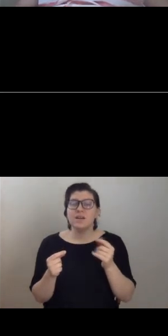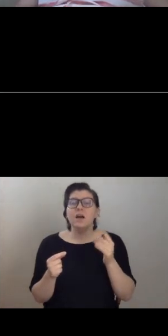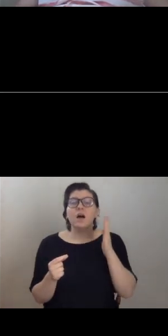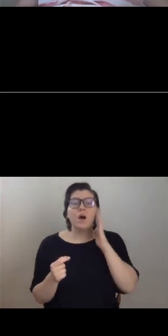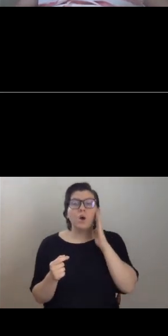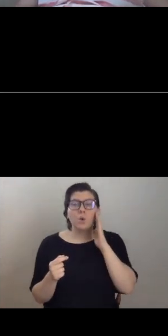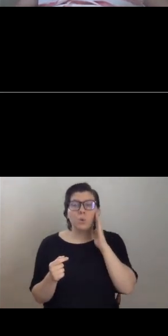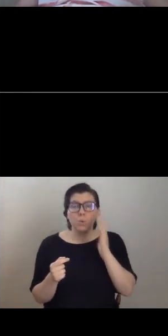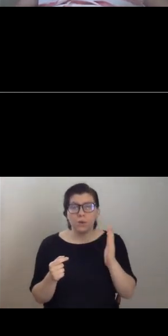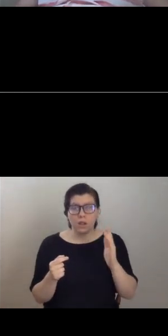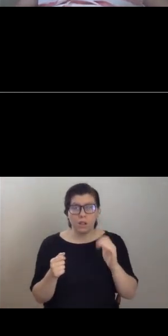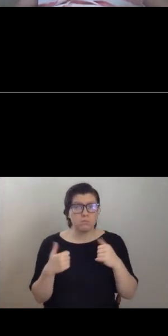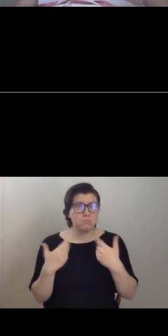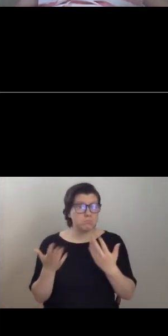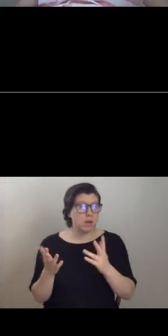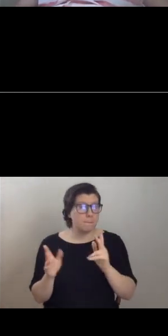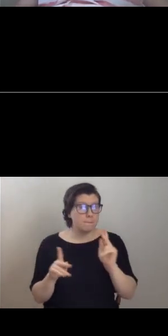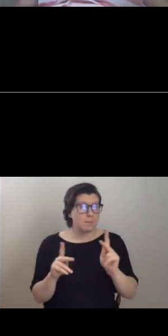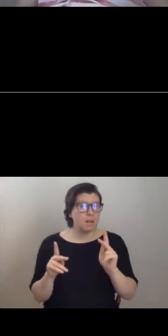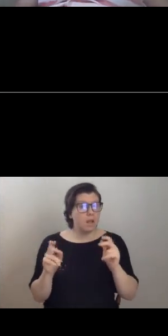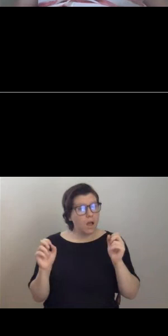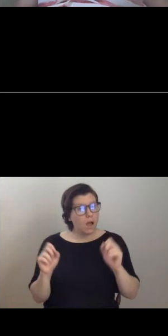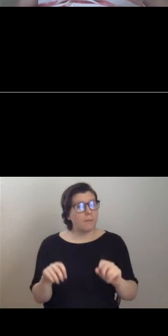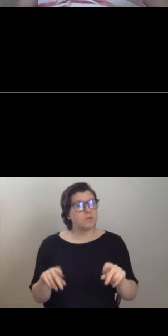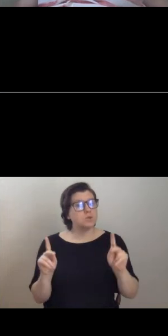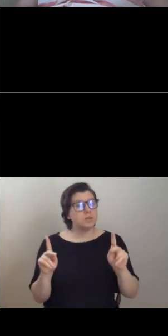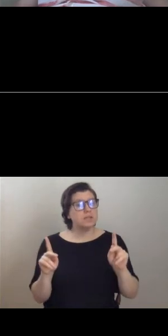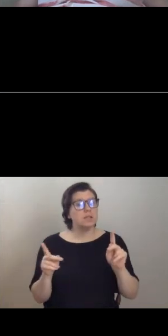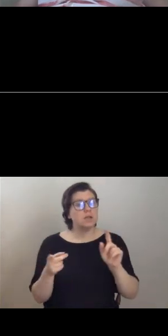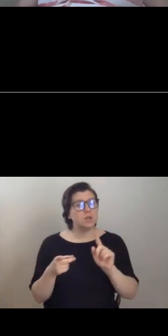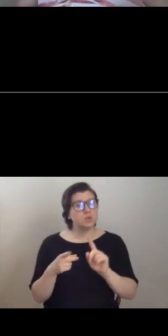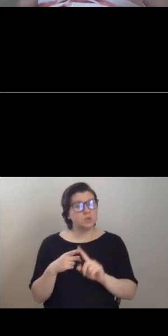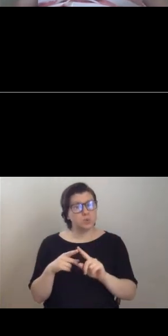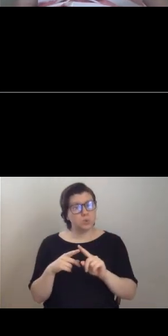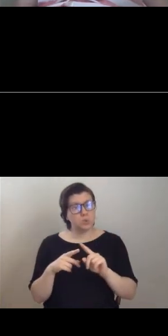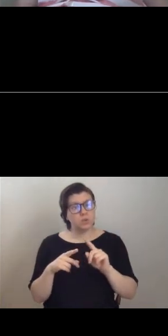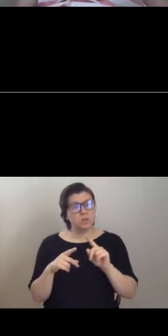that opportunity to have their questions